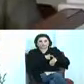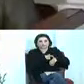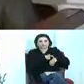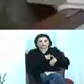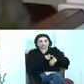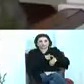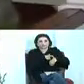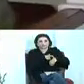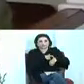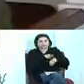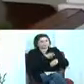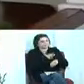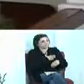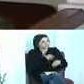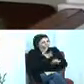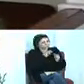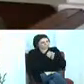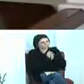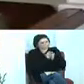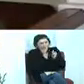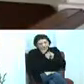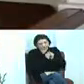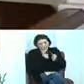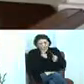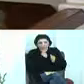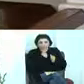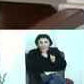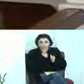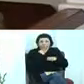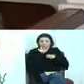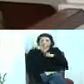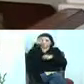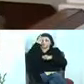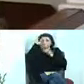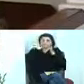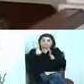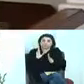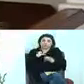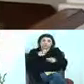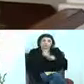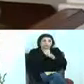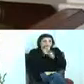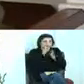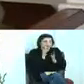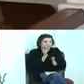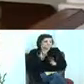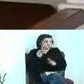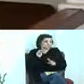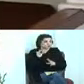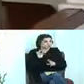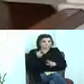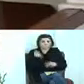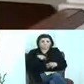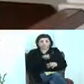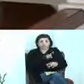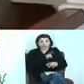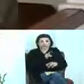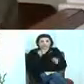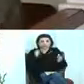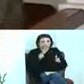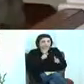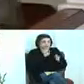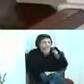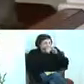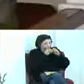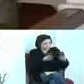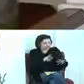Would you please pray with me? Creator and maker of us all, bless the words of my lips and